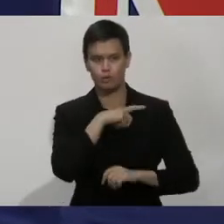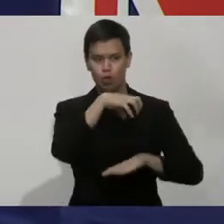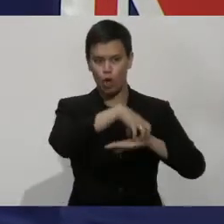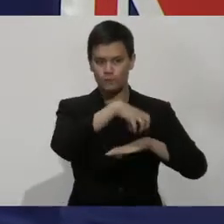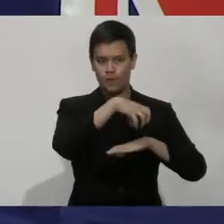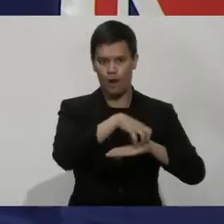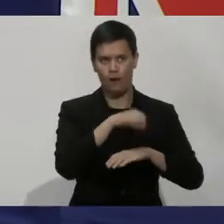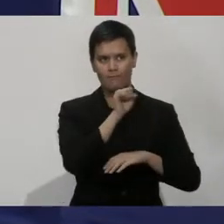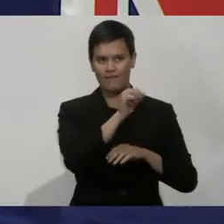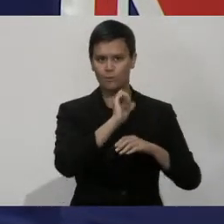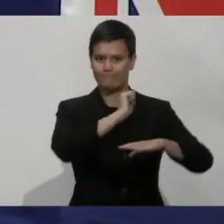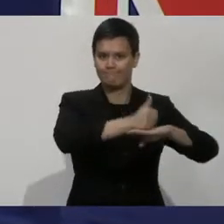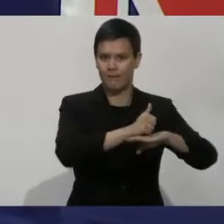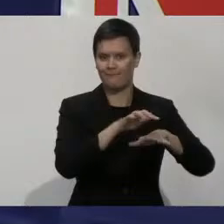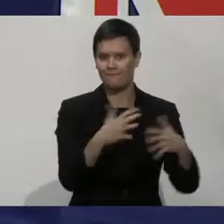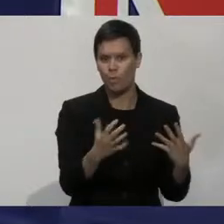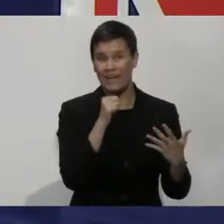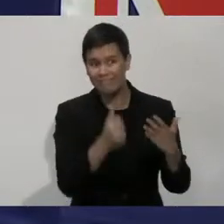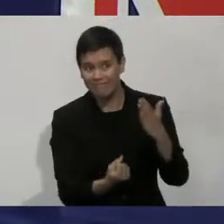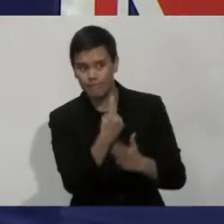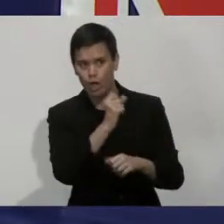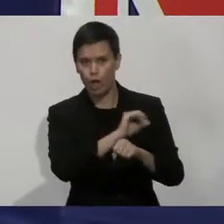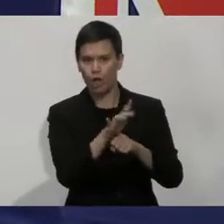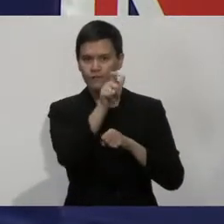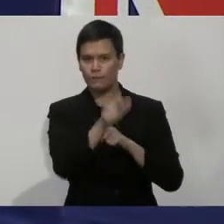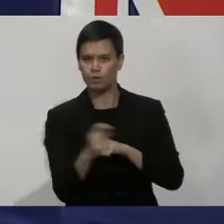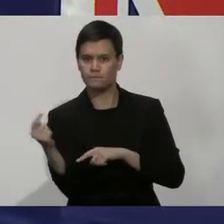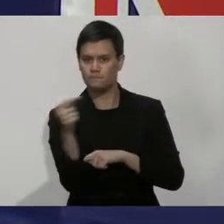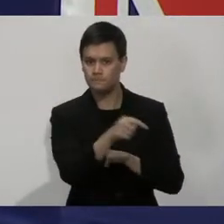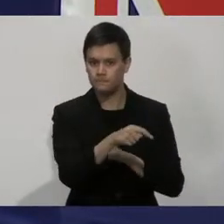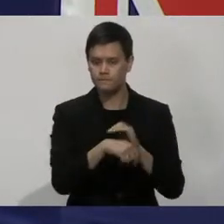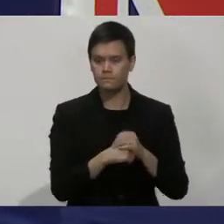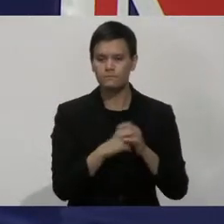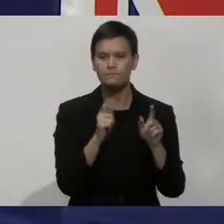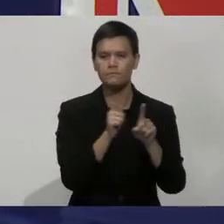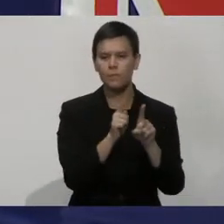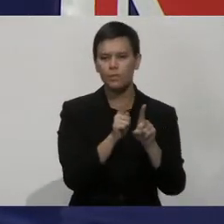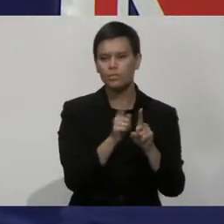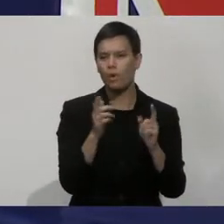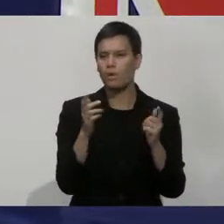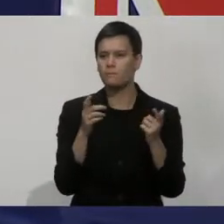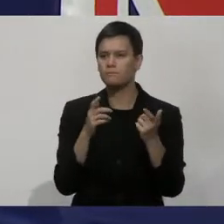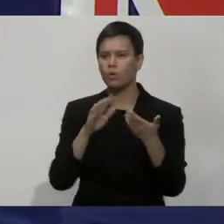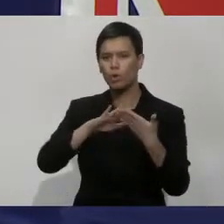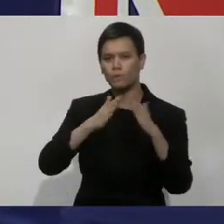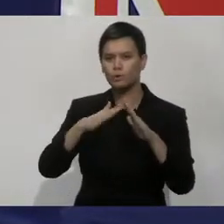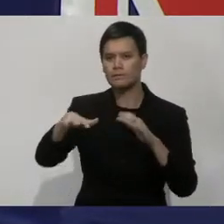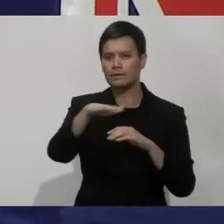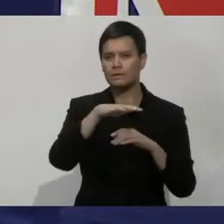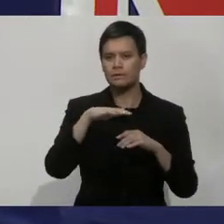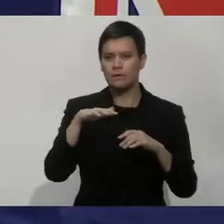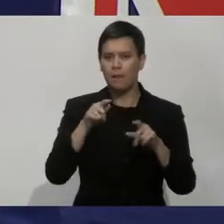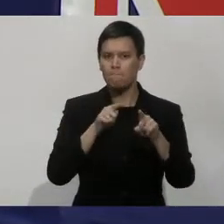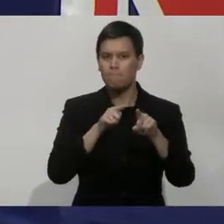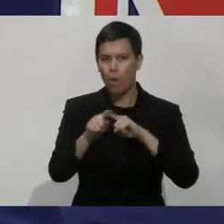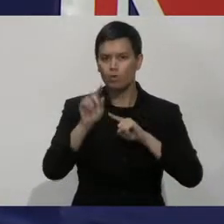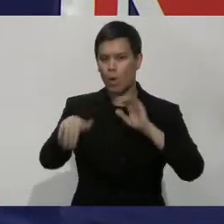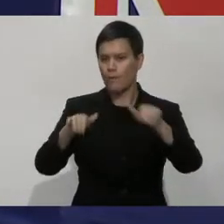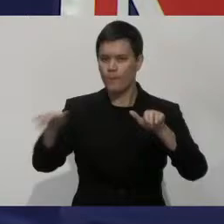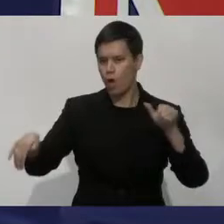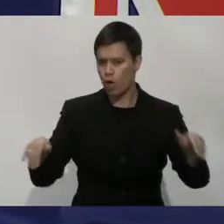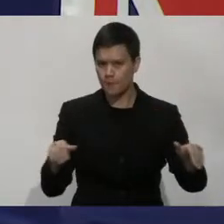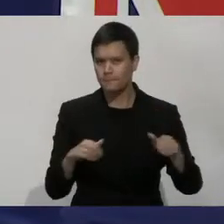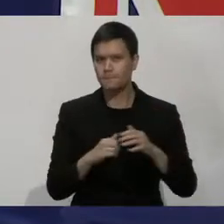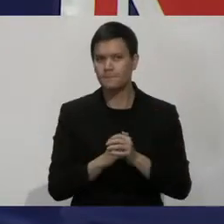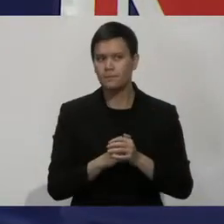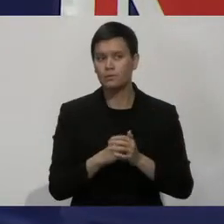also because a number of the staff are involved in the wider community response. They are reviewing that tomorrow, so there will be people